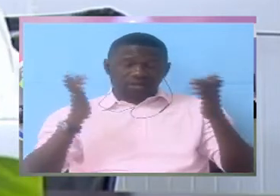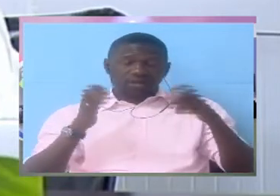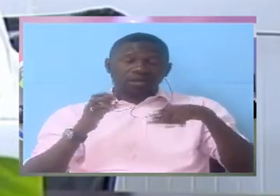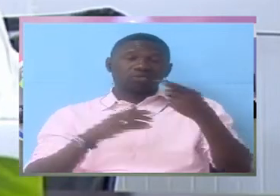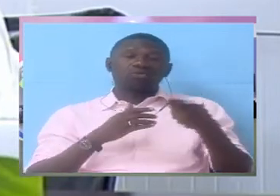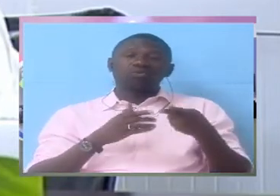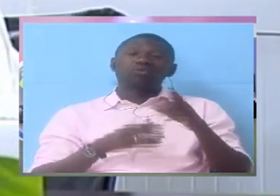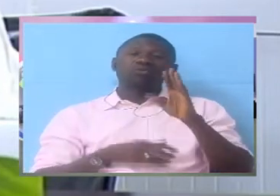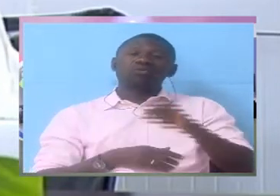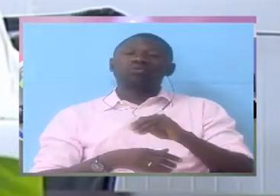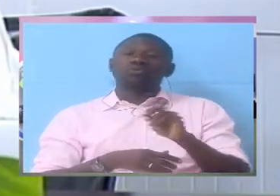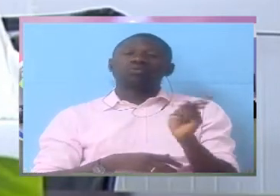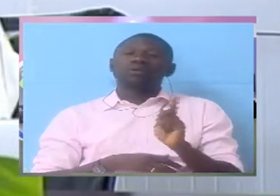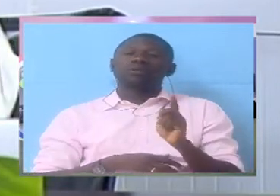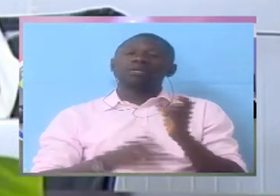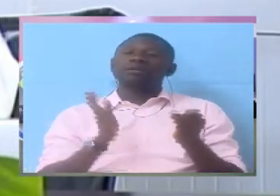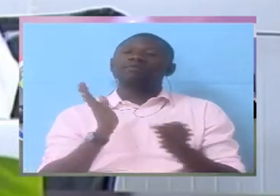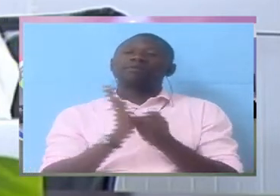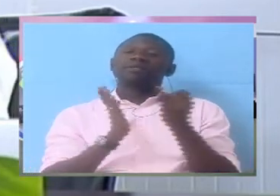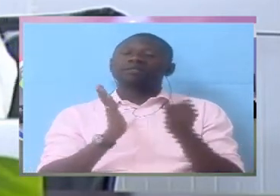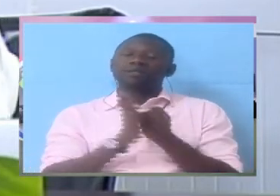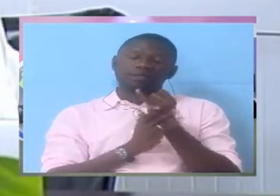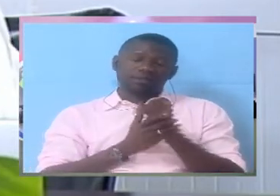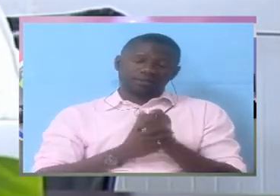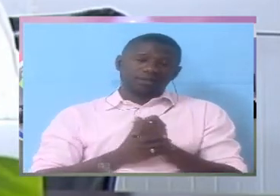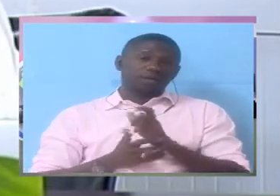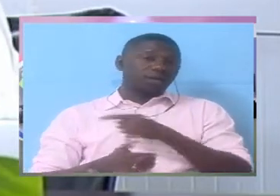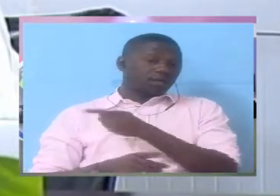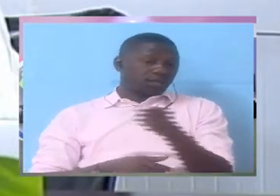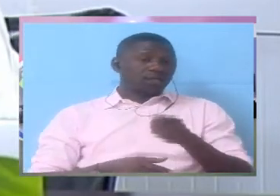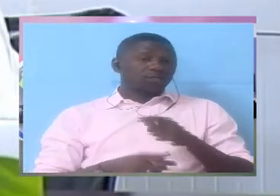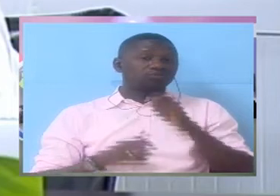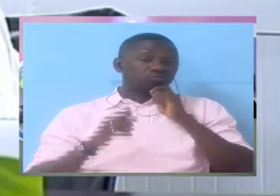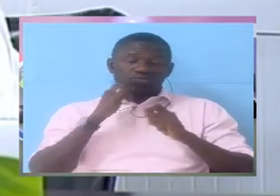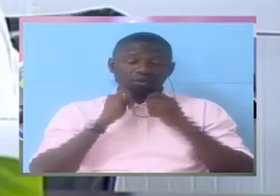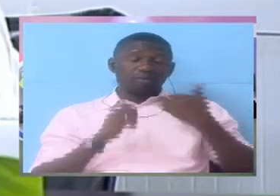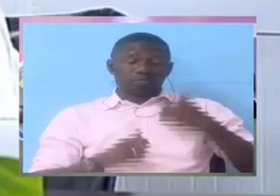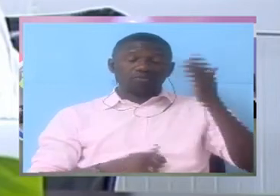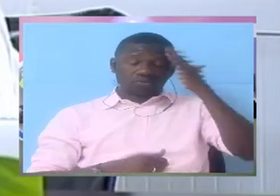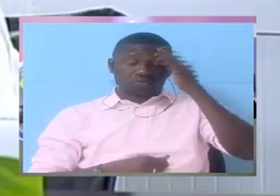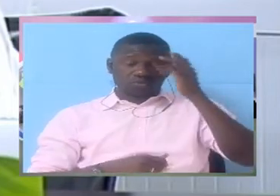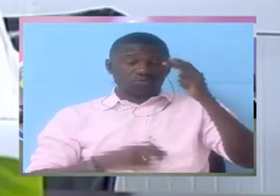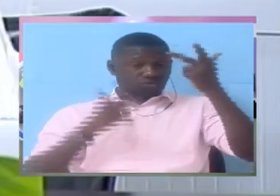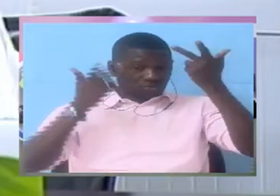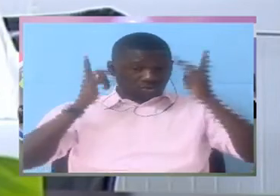Investigation. Kisi kisi ro la karola. And they know the law too. Andu ye lua fana long.